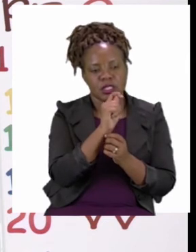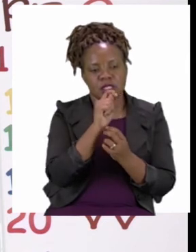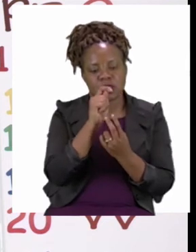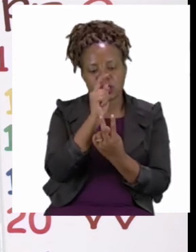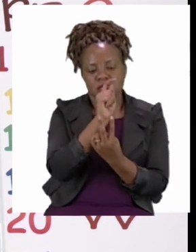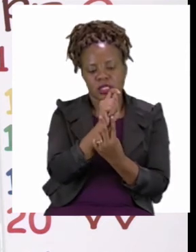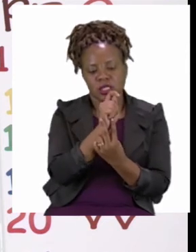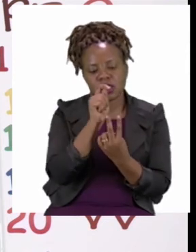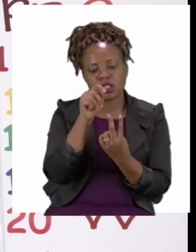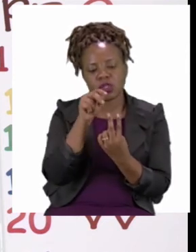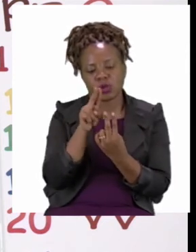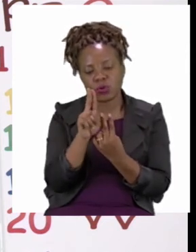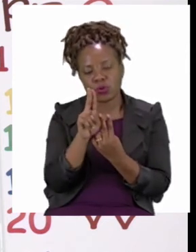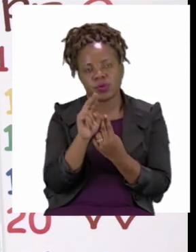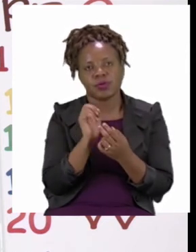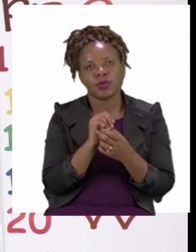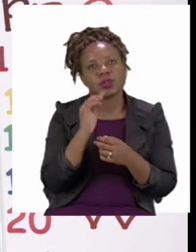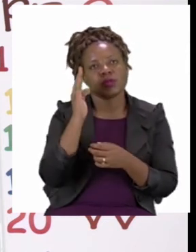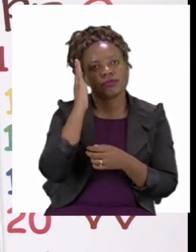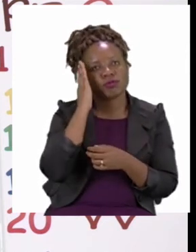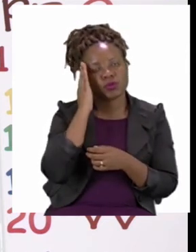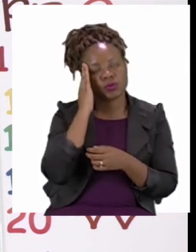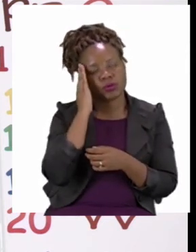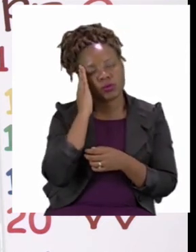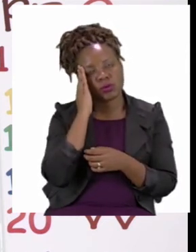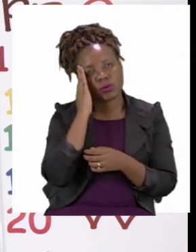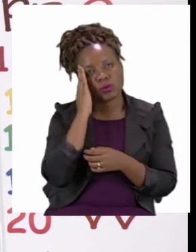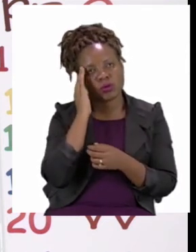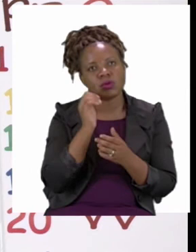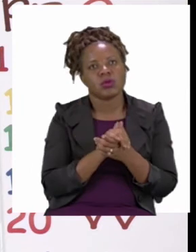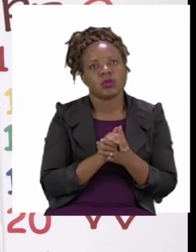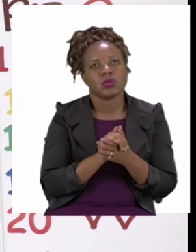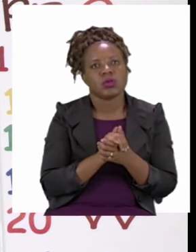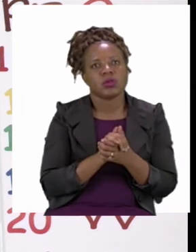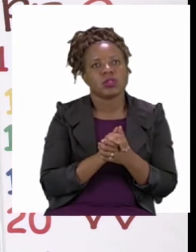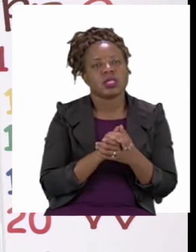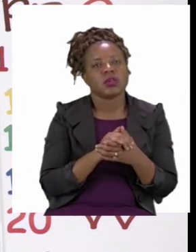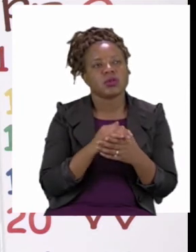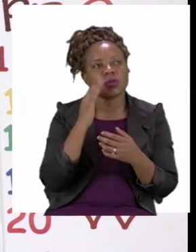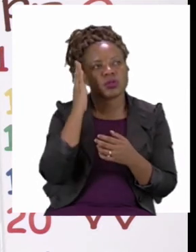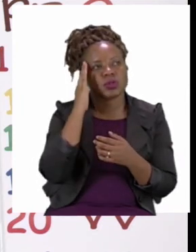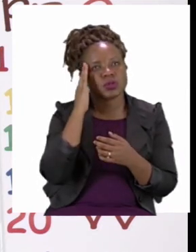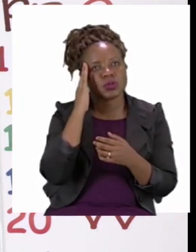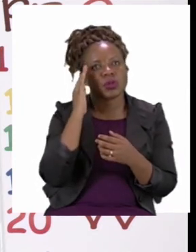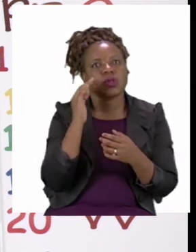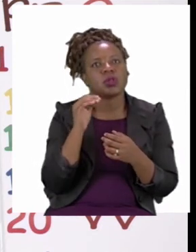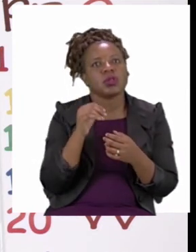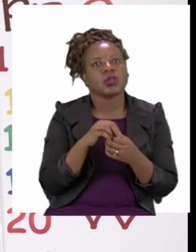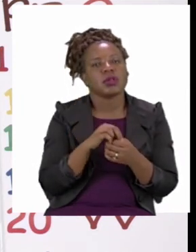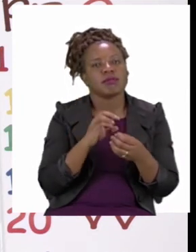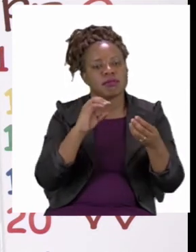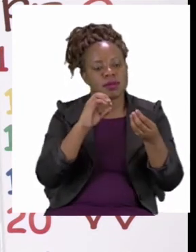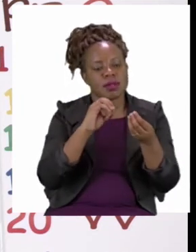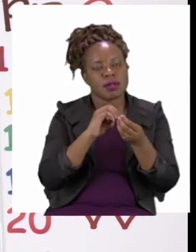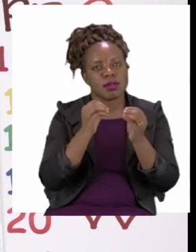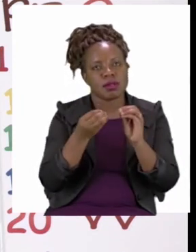then U for unit, we check which digit is underlined. In this case, the digit that has